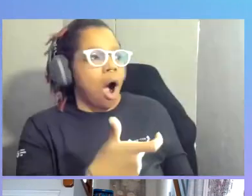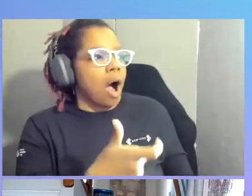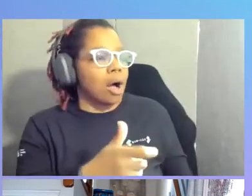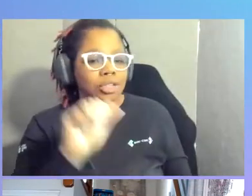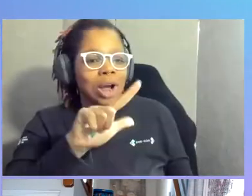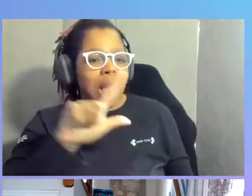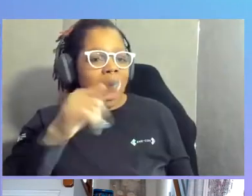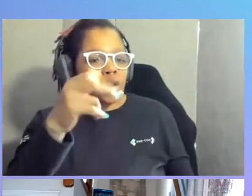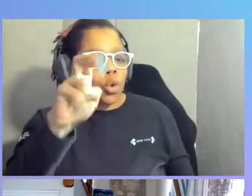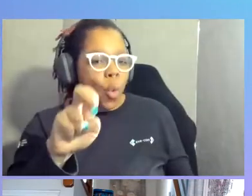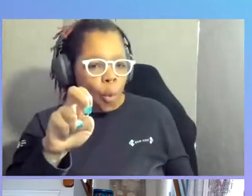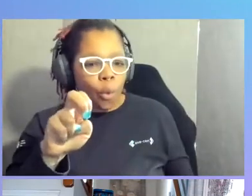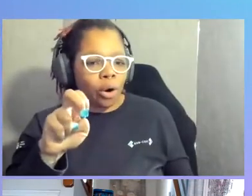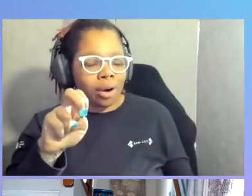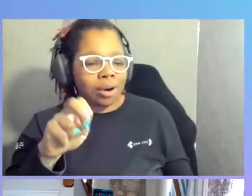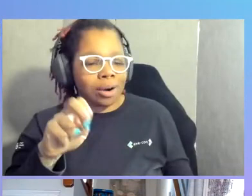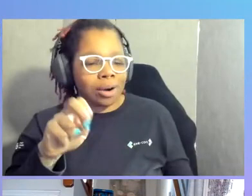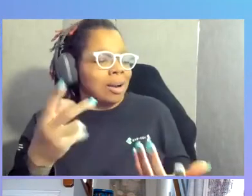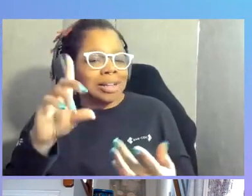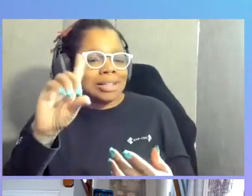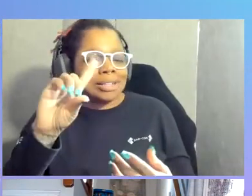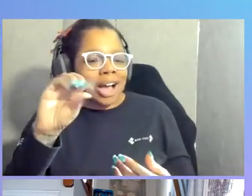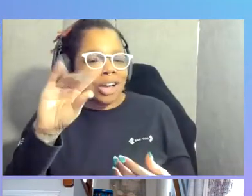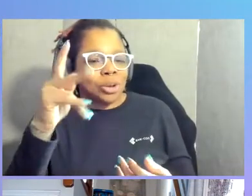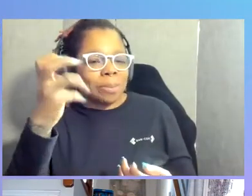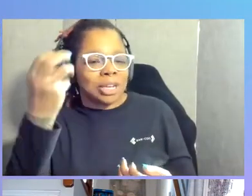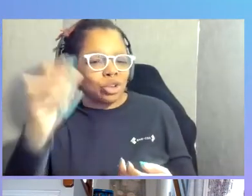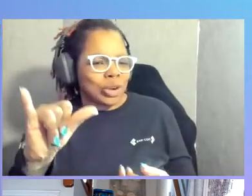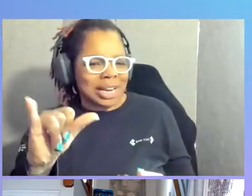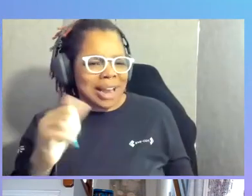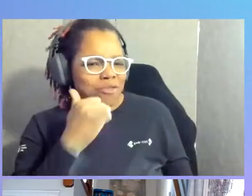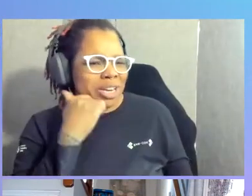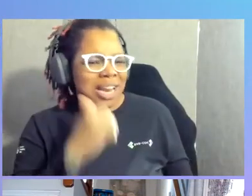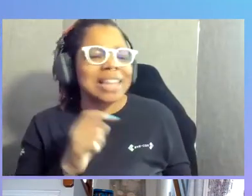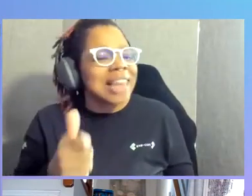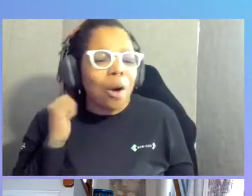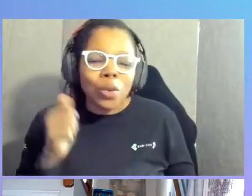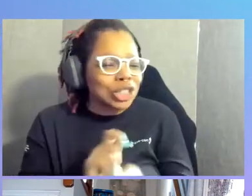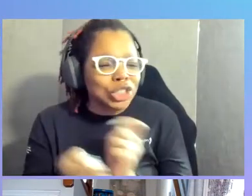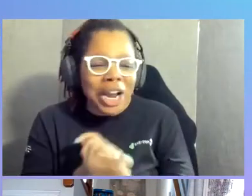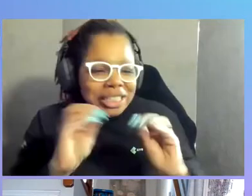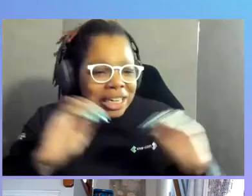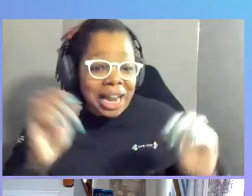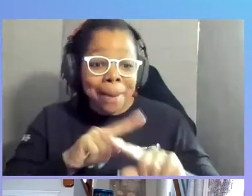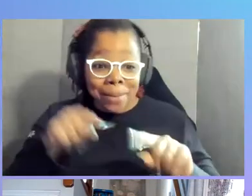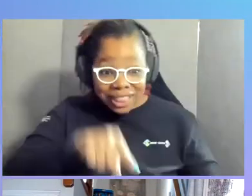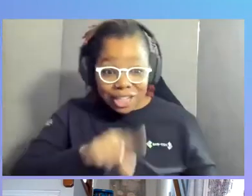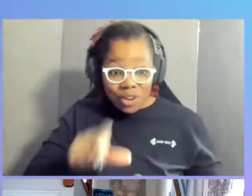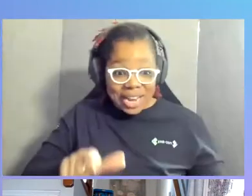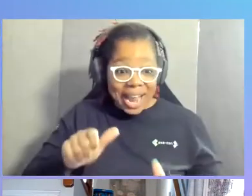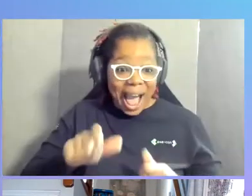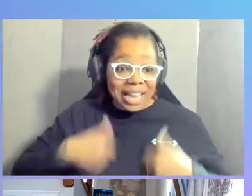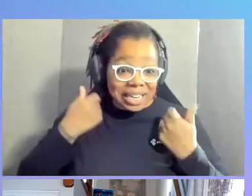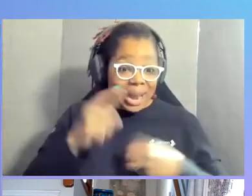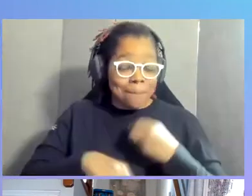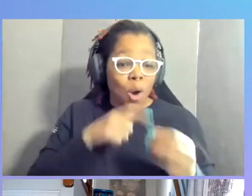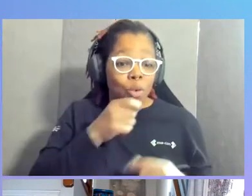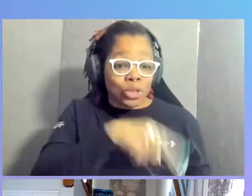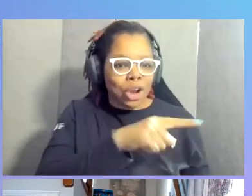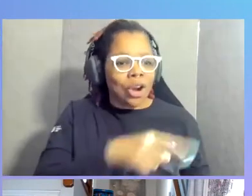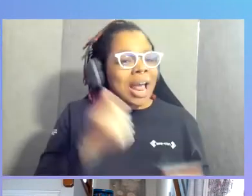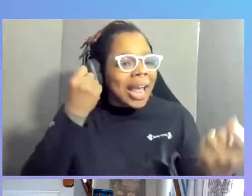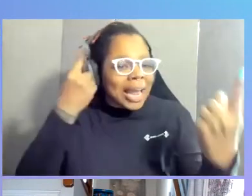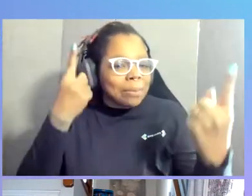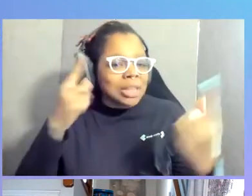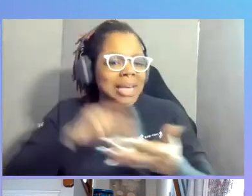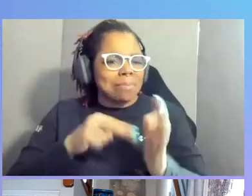Gore documentary every single day. Like, that wouldn't have changed anything. But this reality of who they are, empathy, because empathy isn't just about